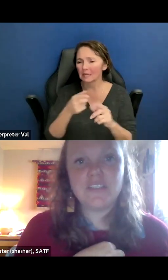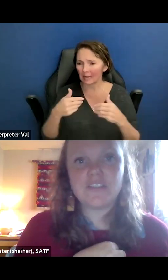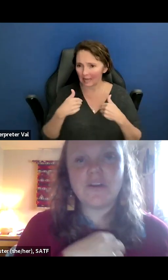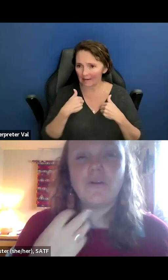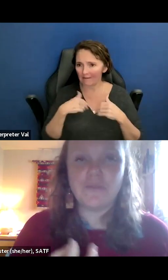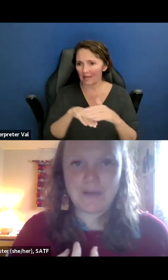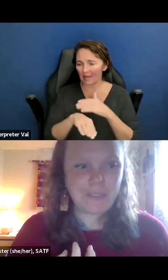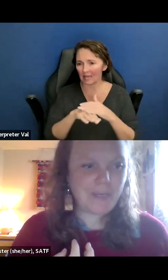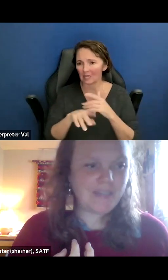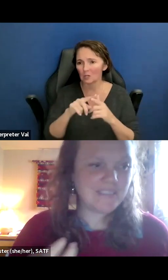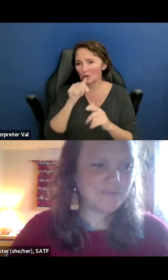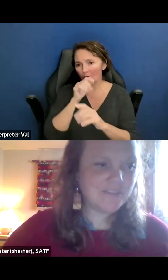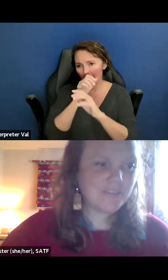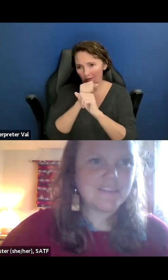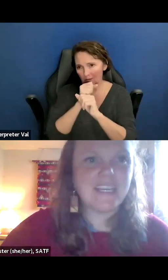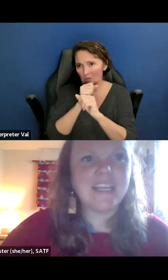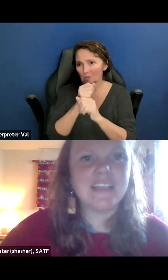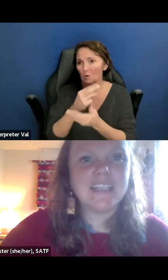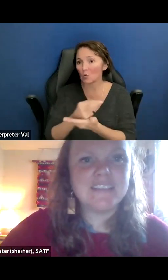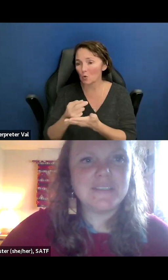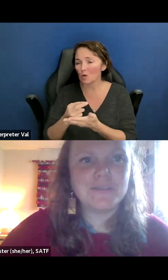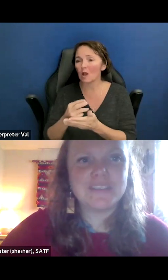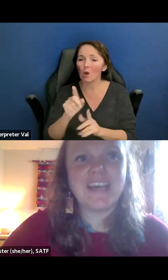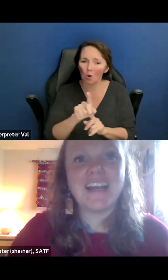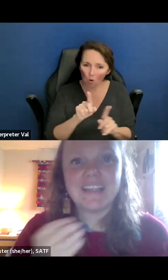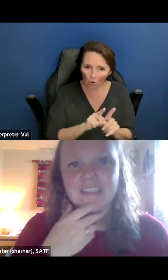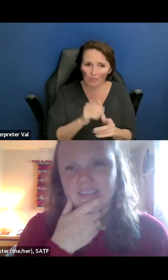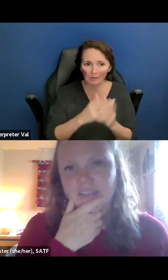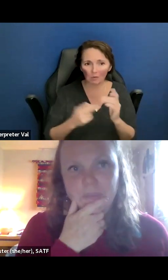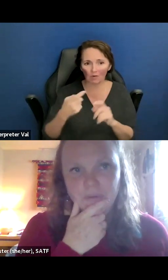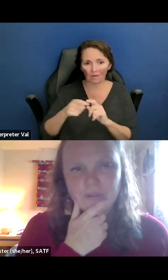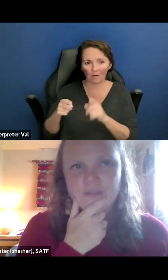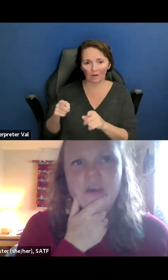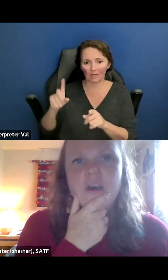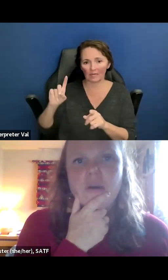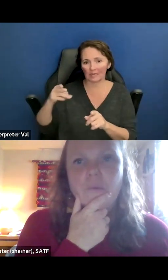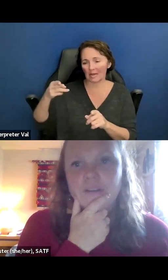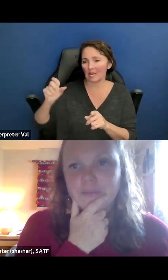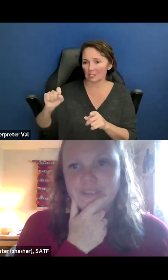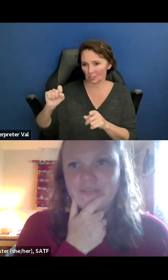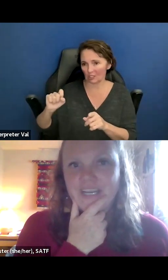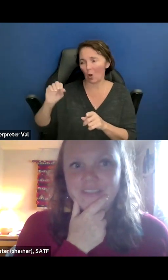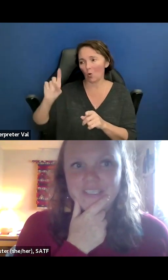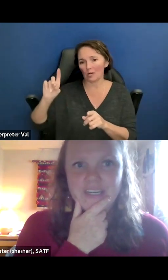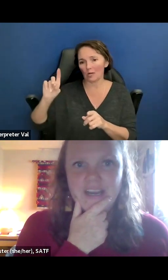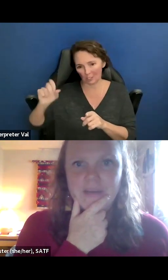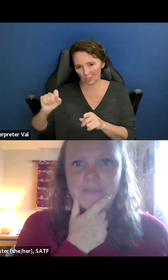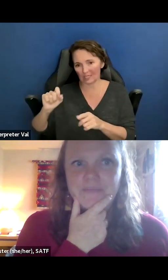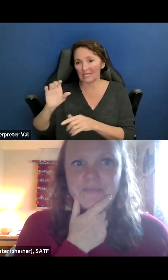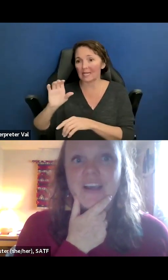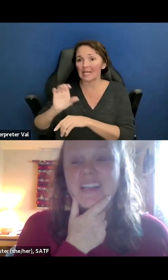seen just overwhelming positive results. And I like to just highlight a couple of those. One from a